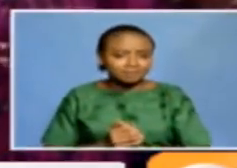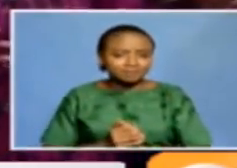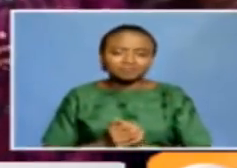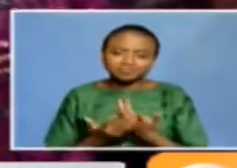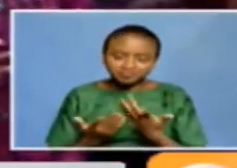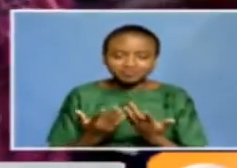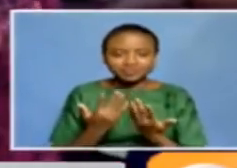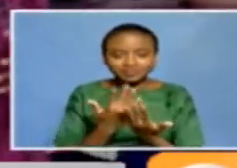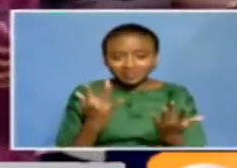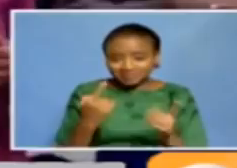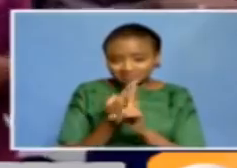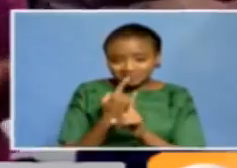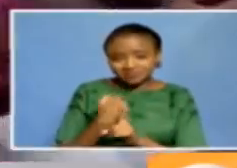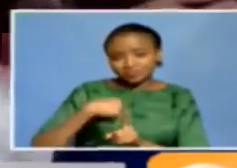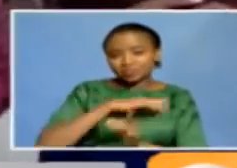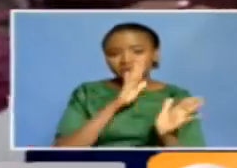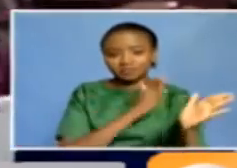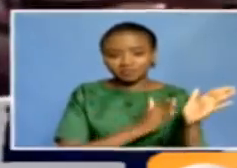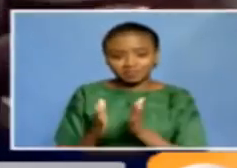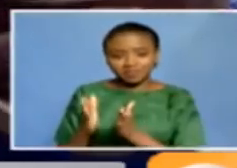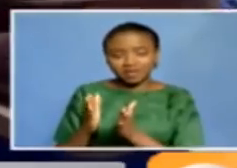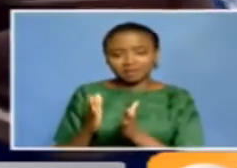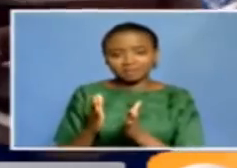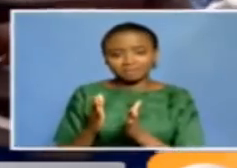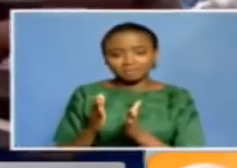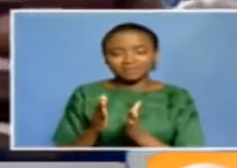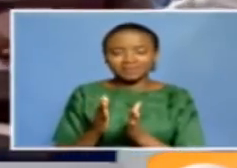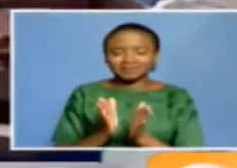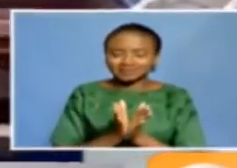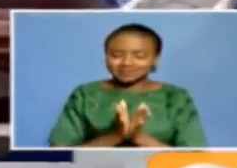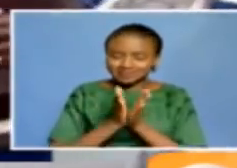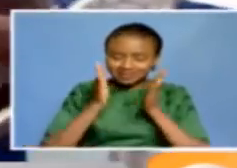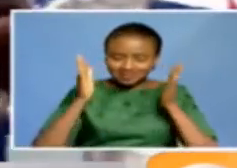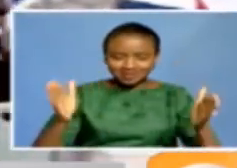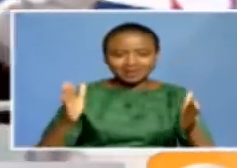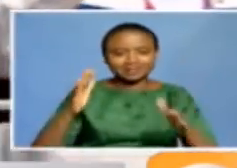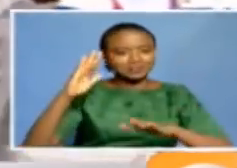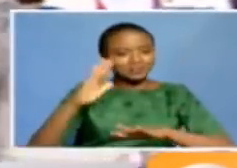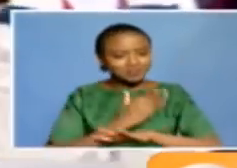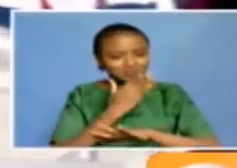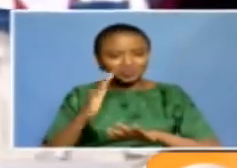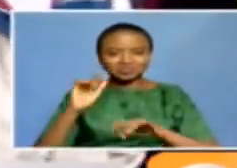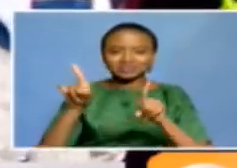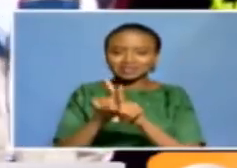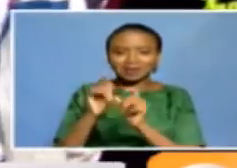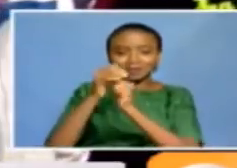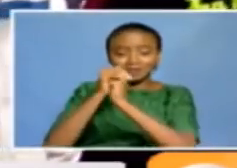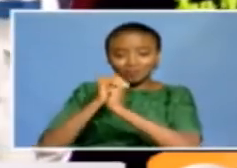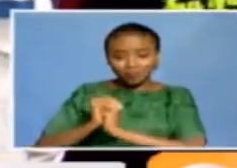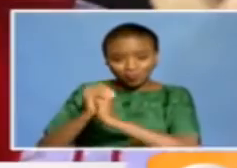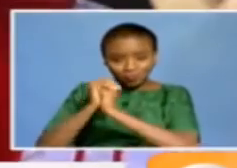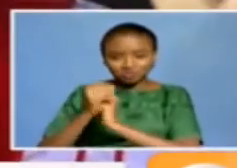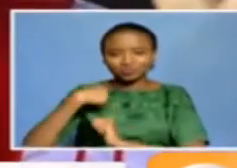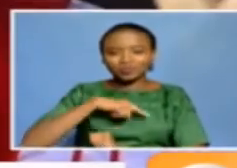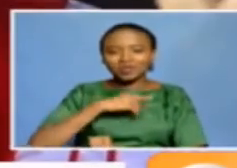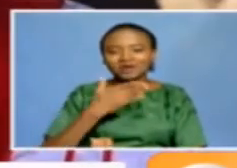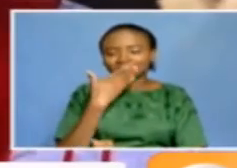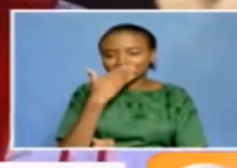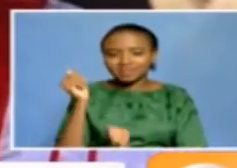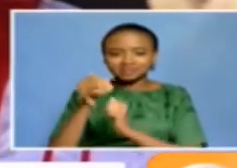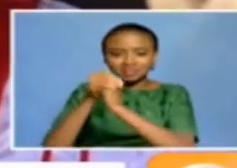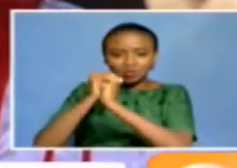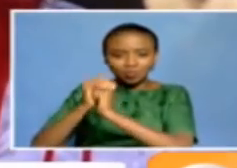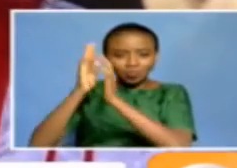things we have prepared is a great worship and music. We have one of the great worshippers